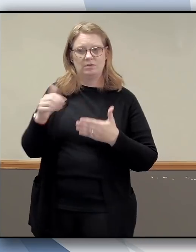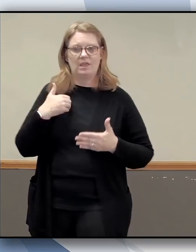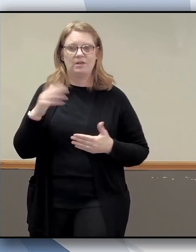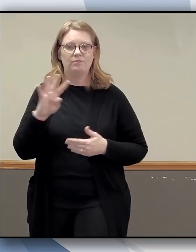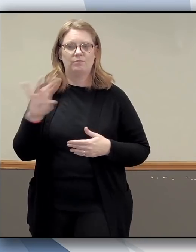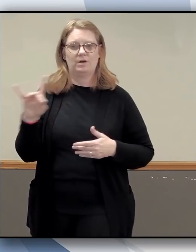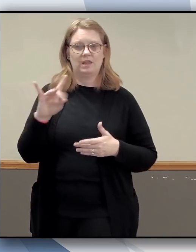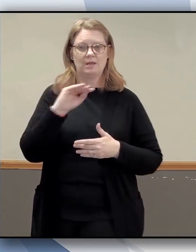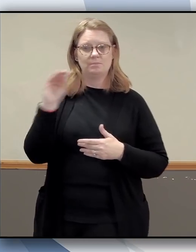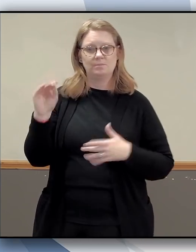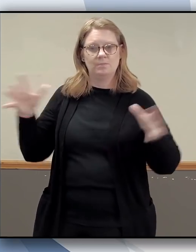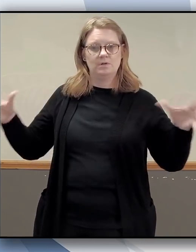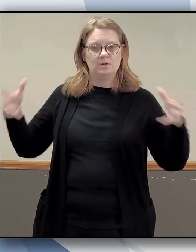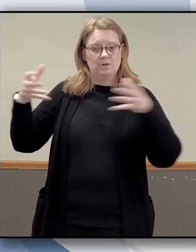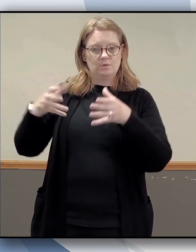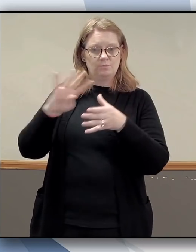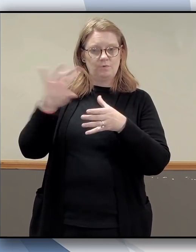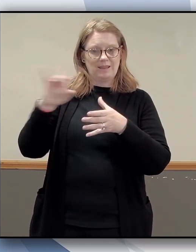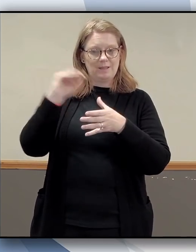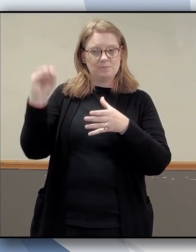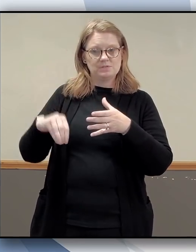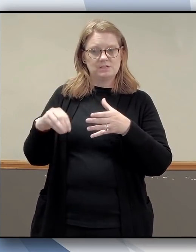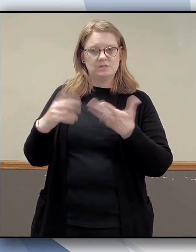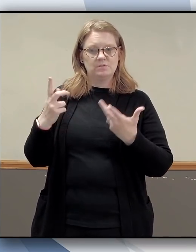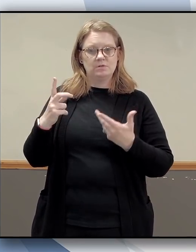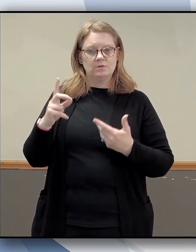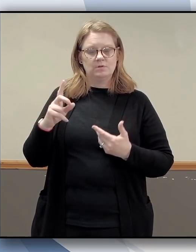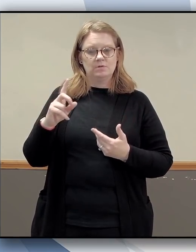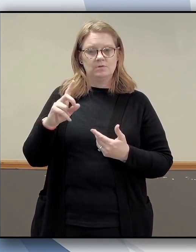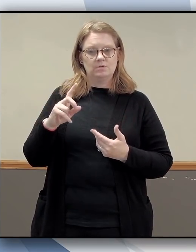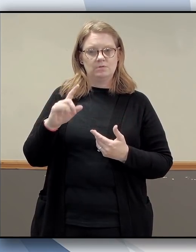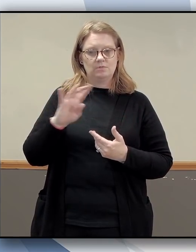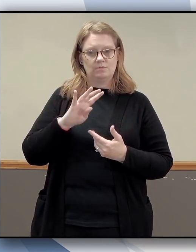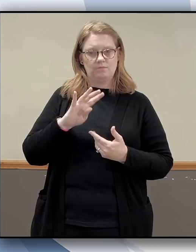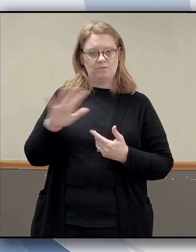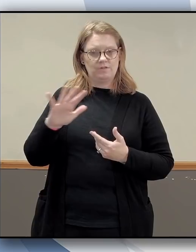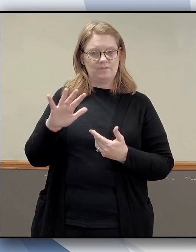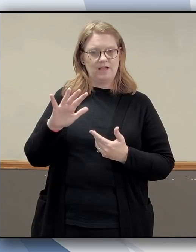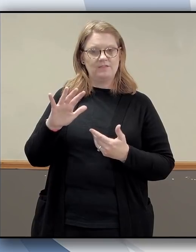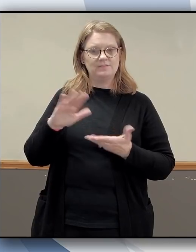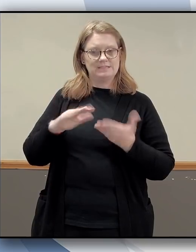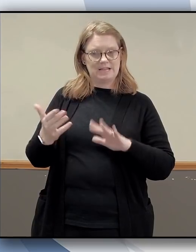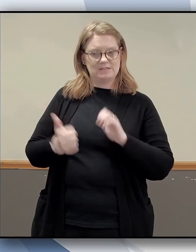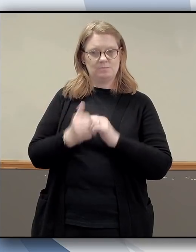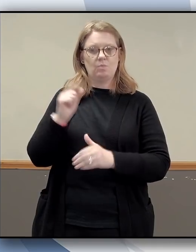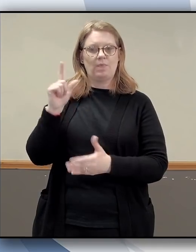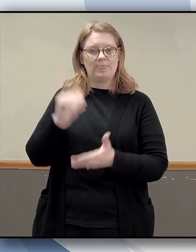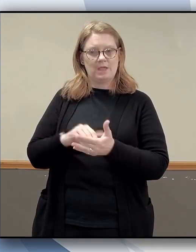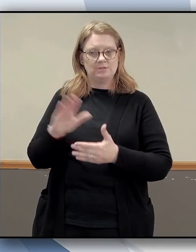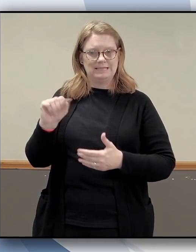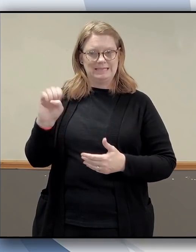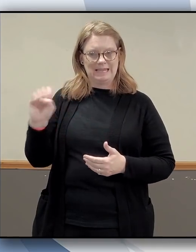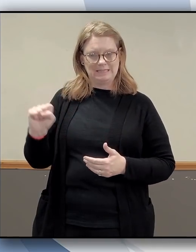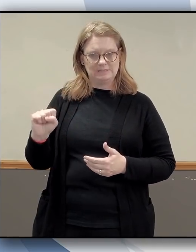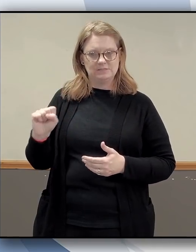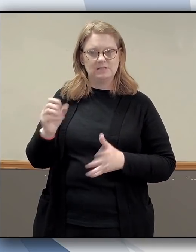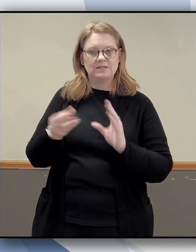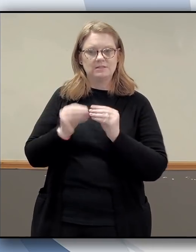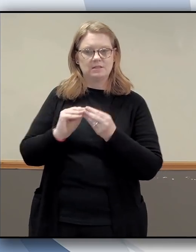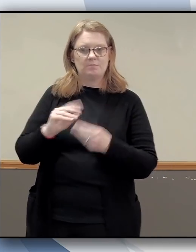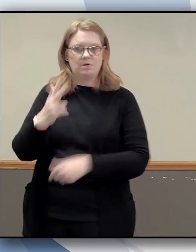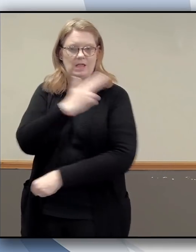48% positivity rate, 45, deaths per 1,000 cases, and a hospitalization